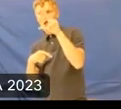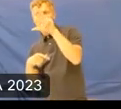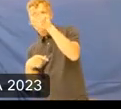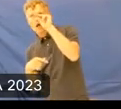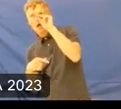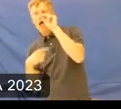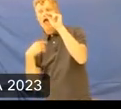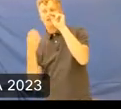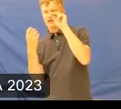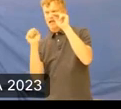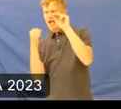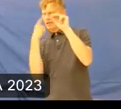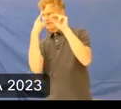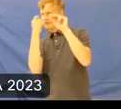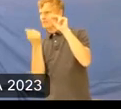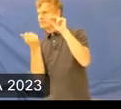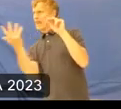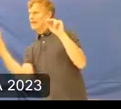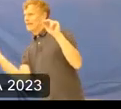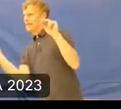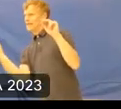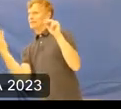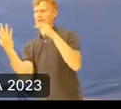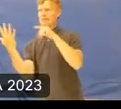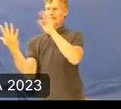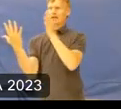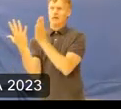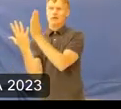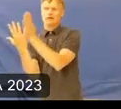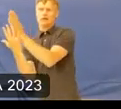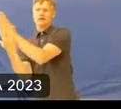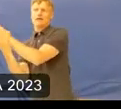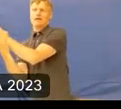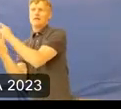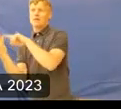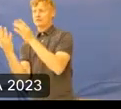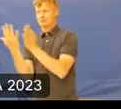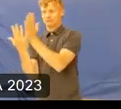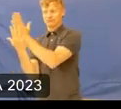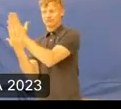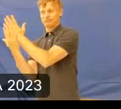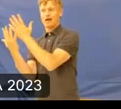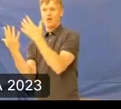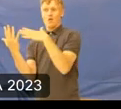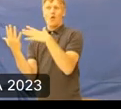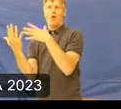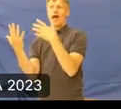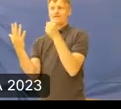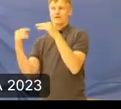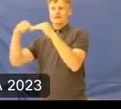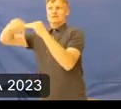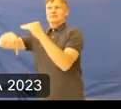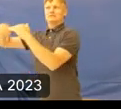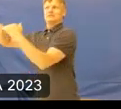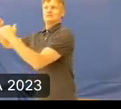tricks may discount what is said, but they trigger a great cascade of inferences that may be especially rich. And that accounts for